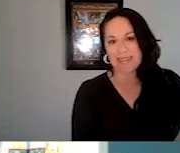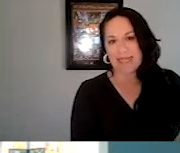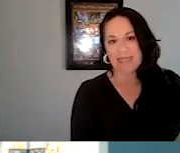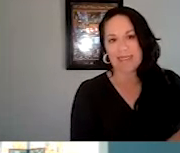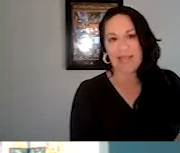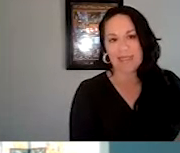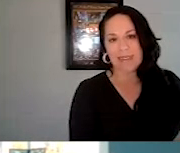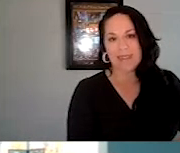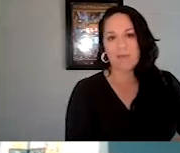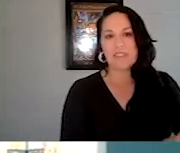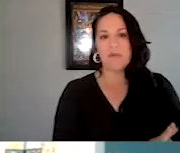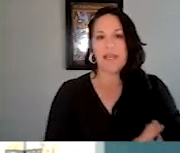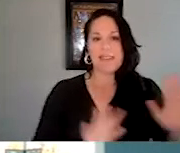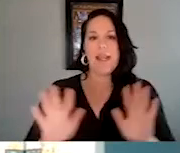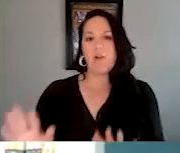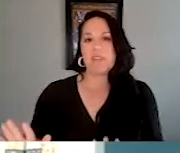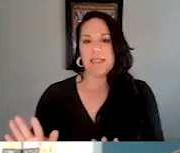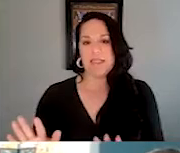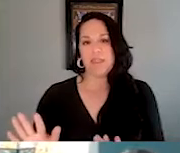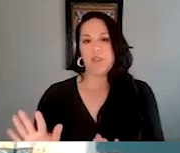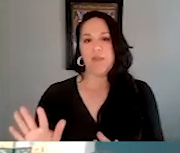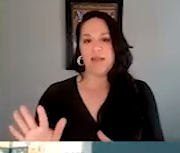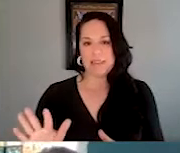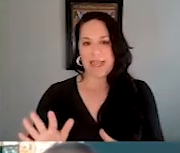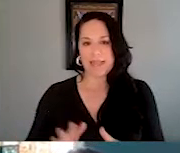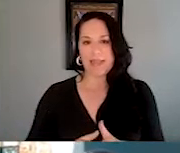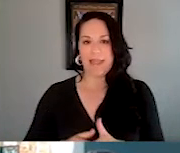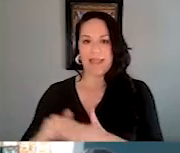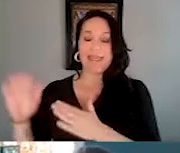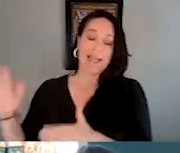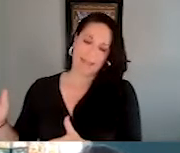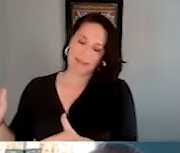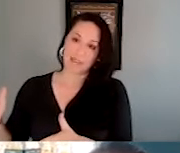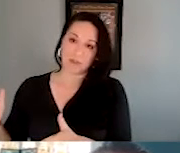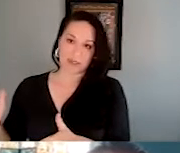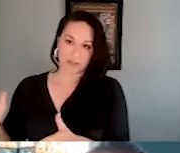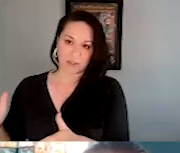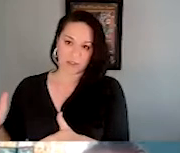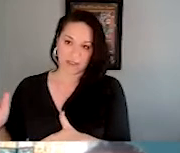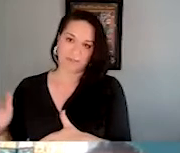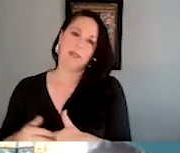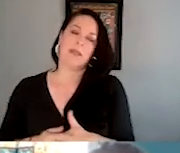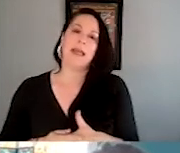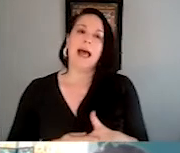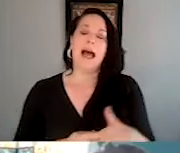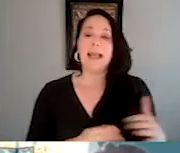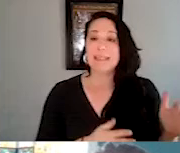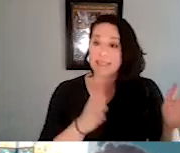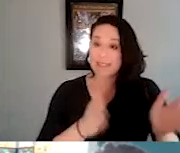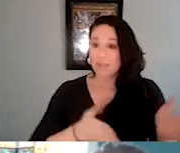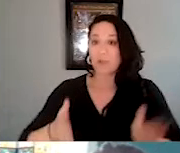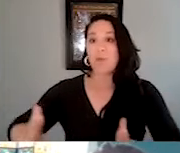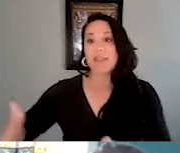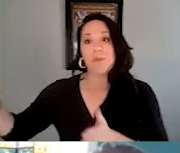in 1999. Then we see a rise in heroin deaths in 2010, and then again in 2013. I